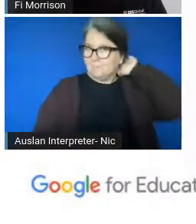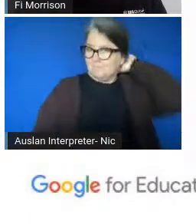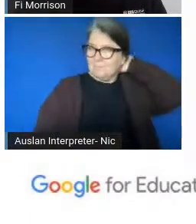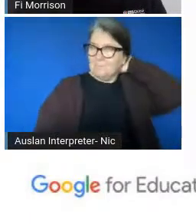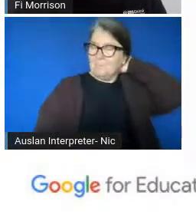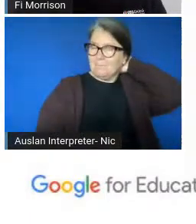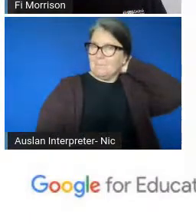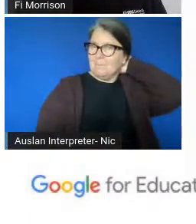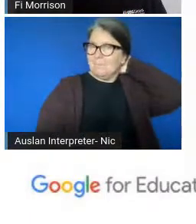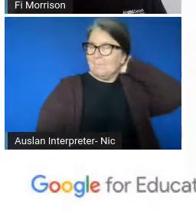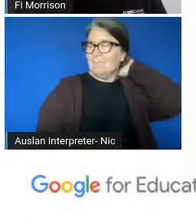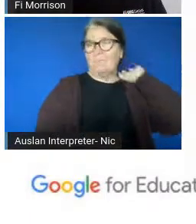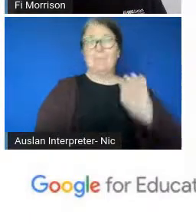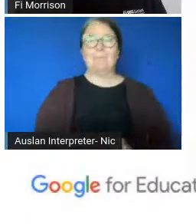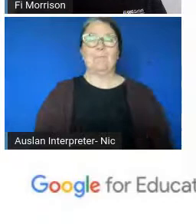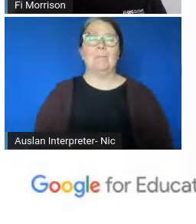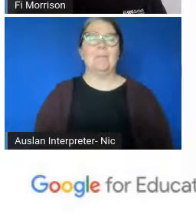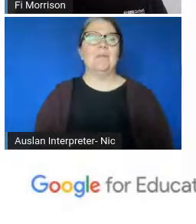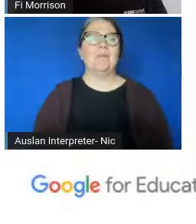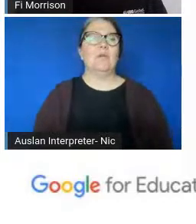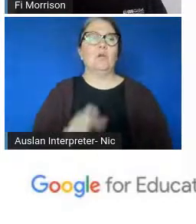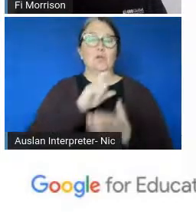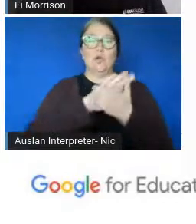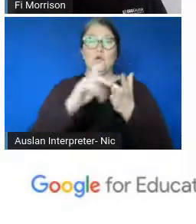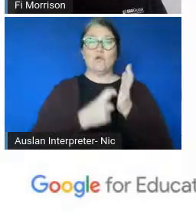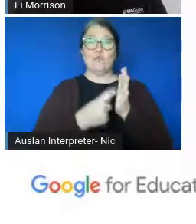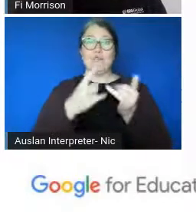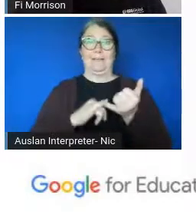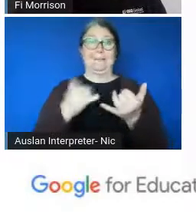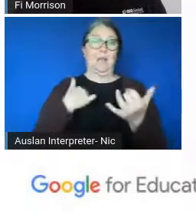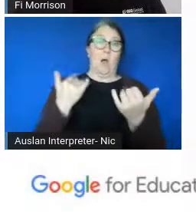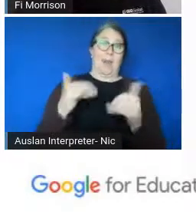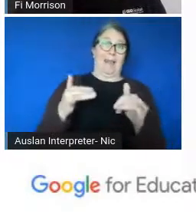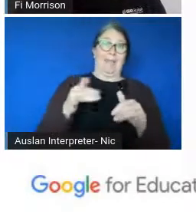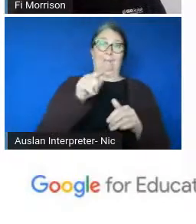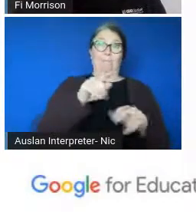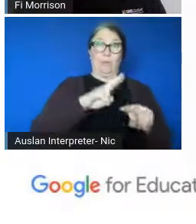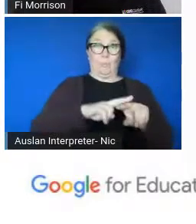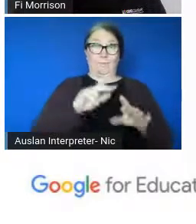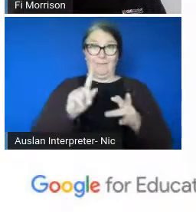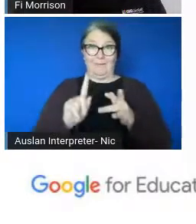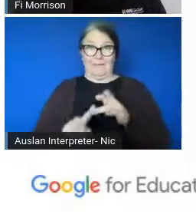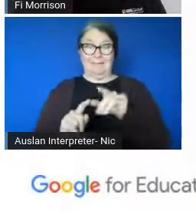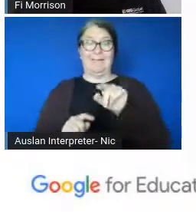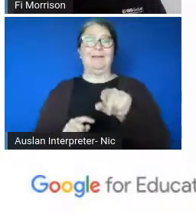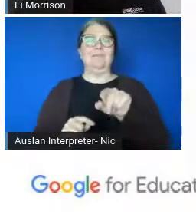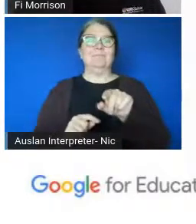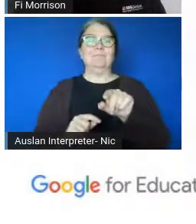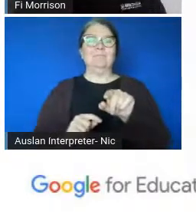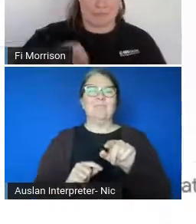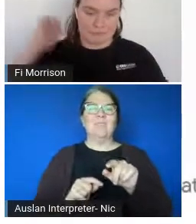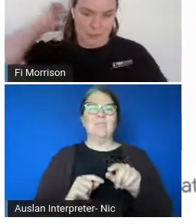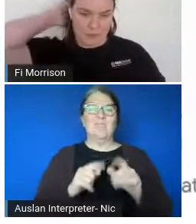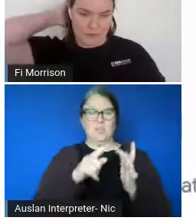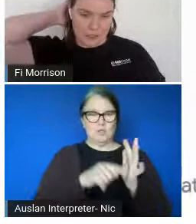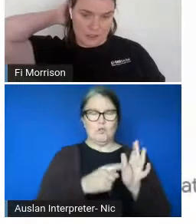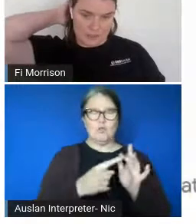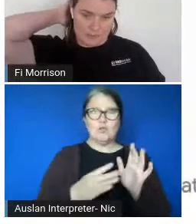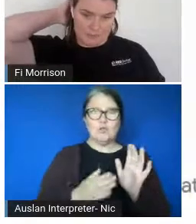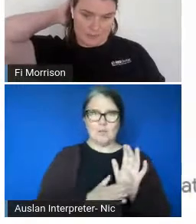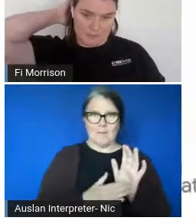doing that, Fee, I'm going to jump off and leave you in the very capable hands of Jim, who's going